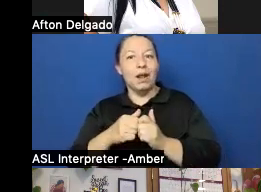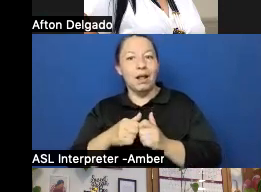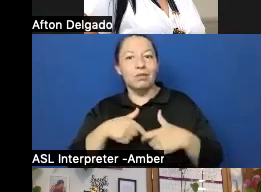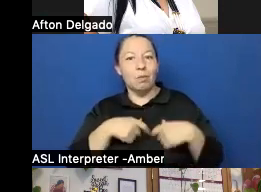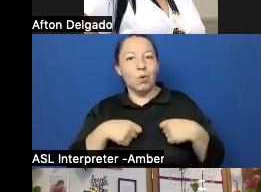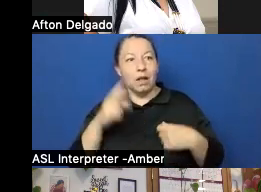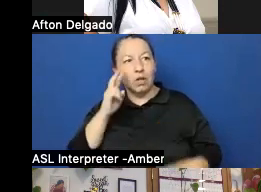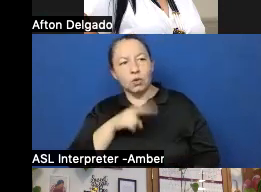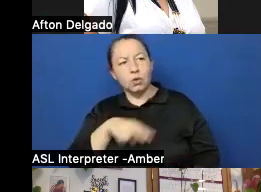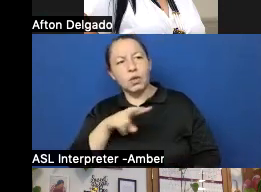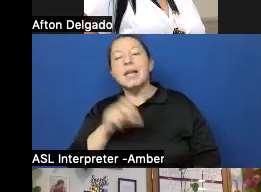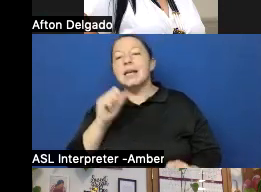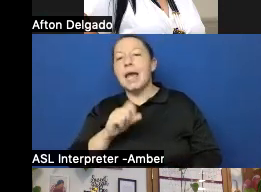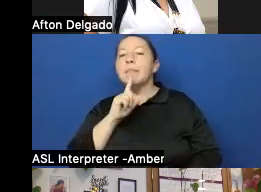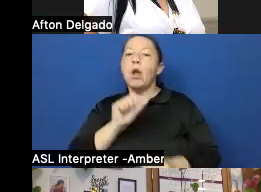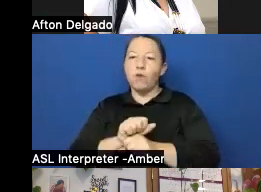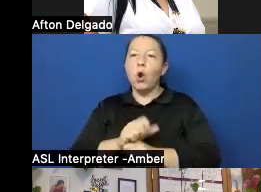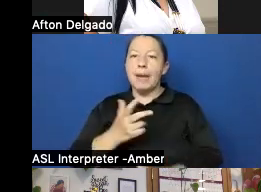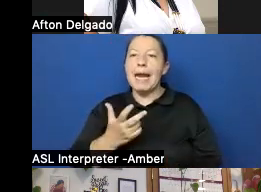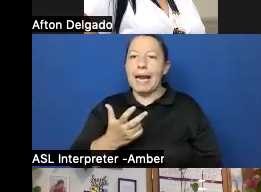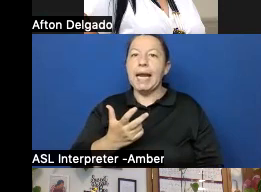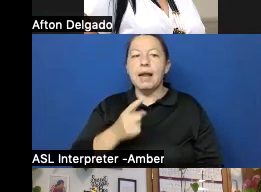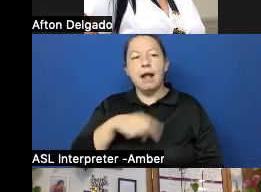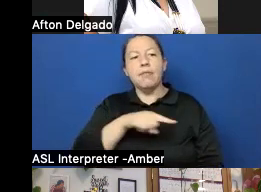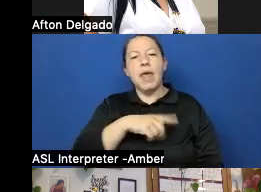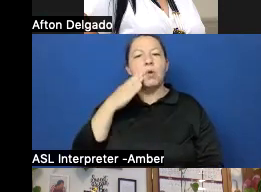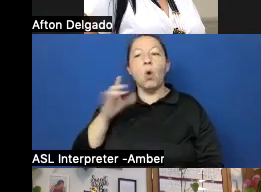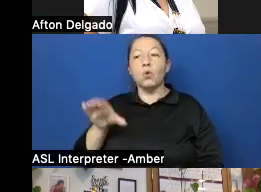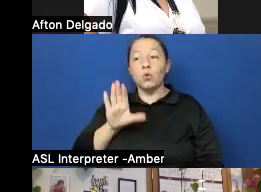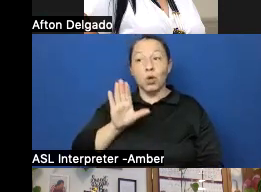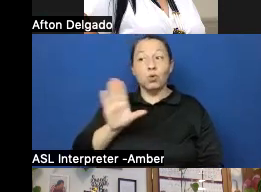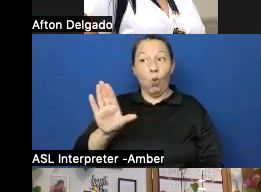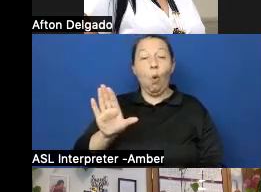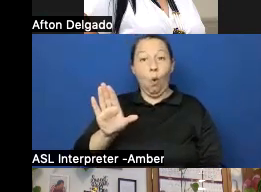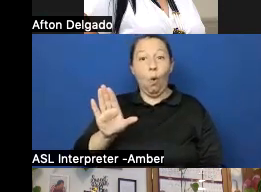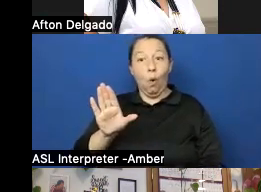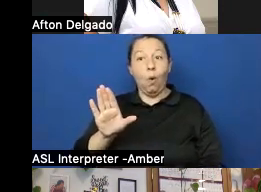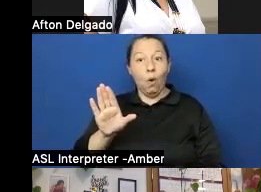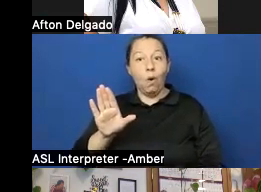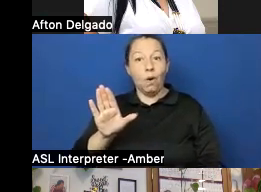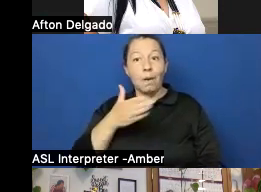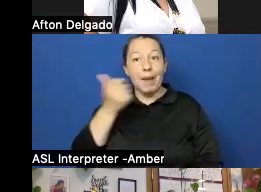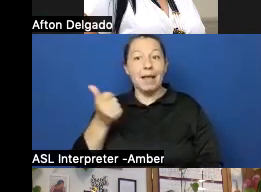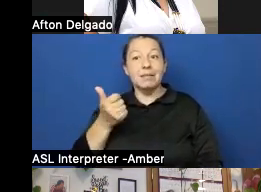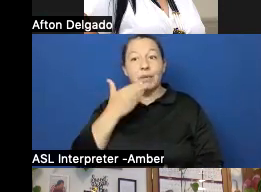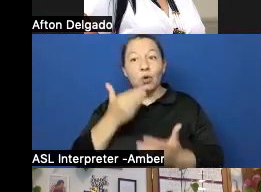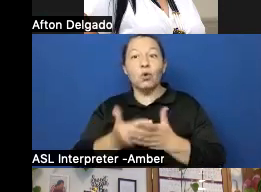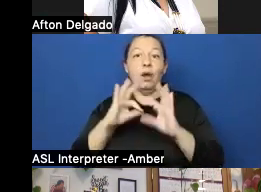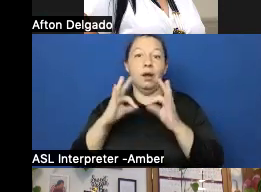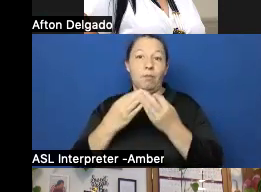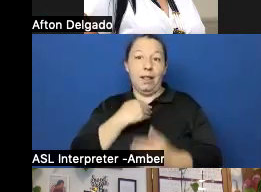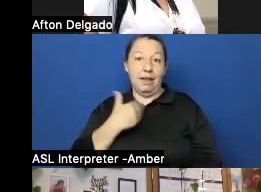affirming, and they know that you are doing your homework and doing your best to be a good relative and a good advocate for them.